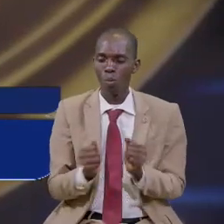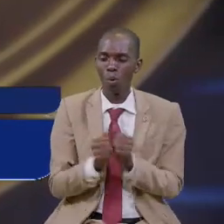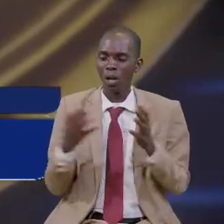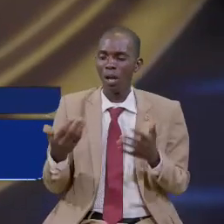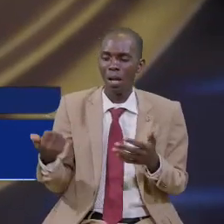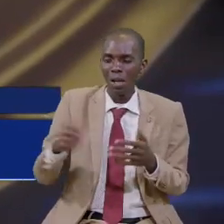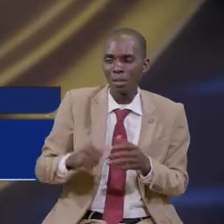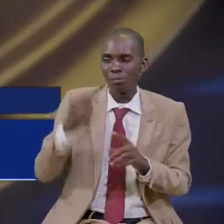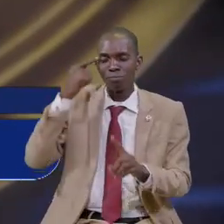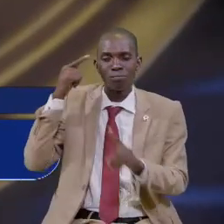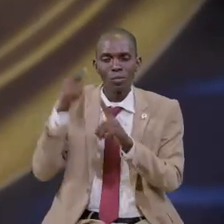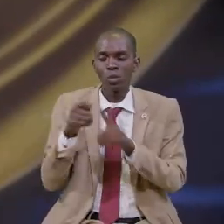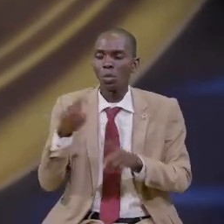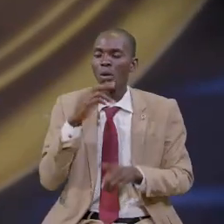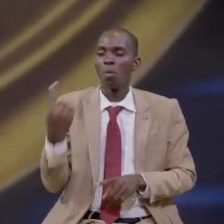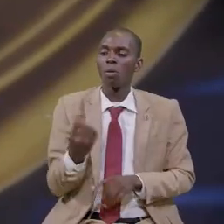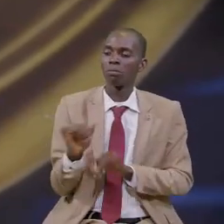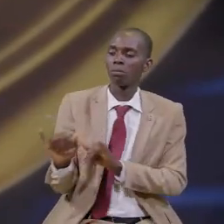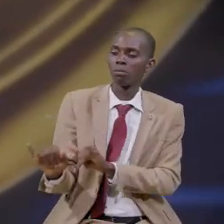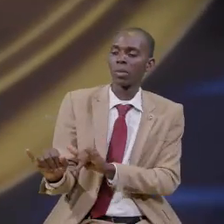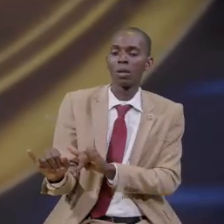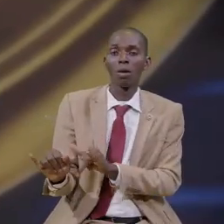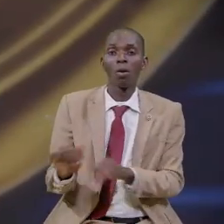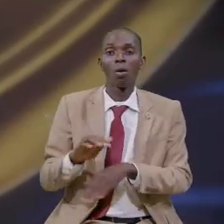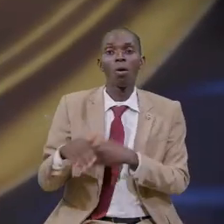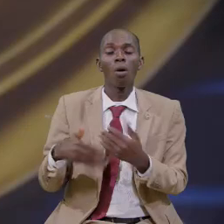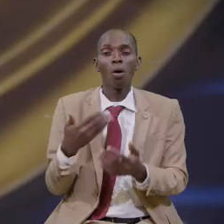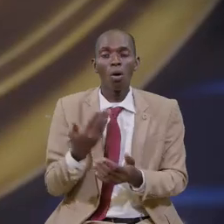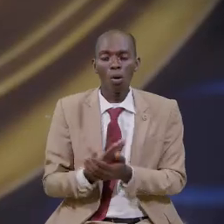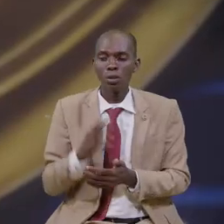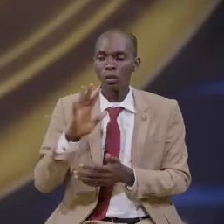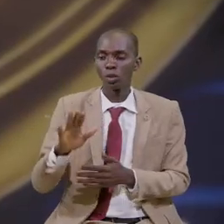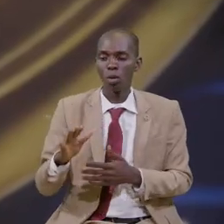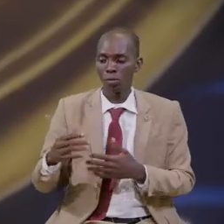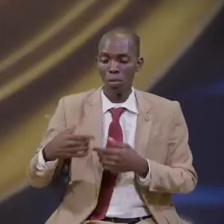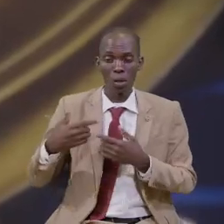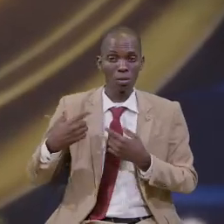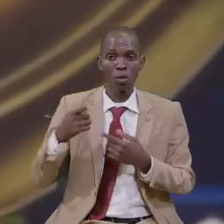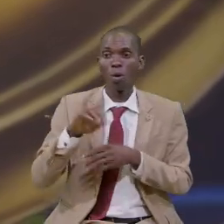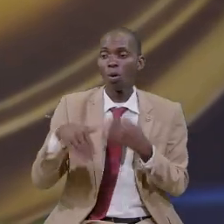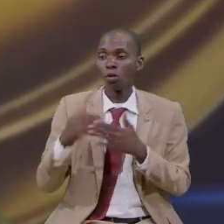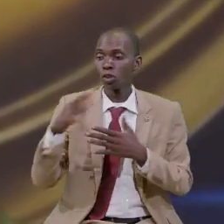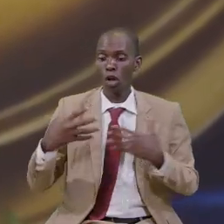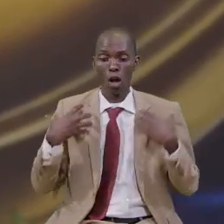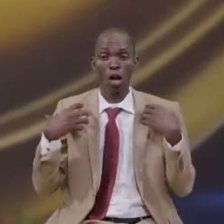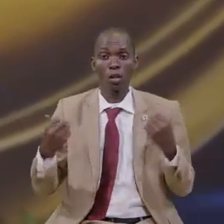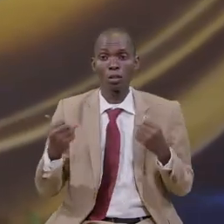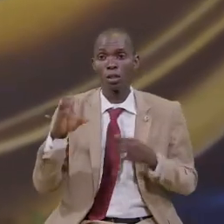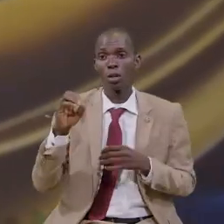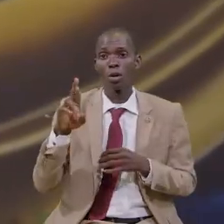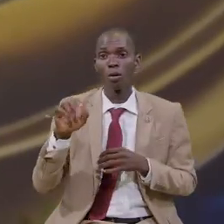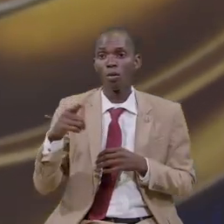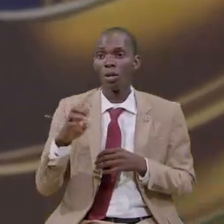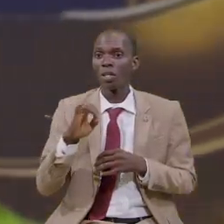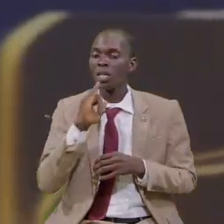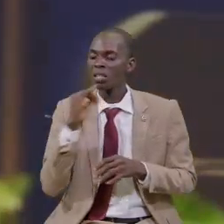there, all your heart is taken away, the courage is taken away, and the power, the passion